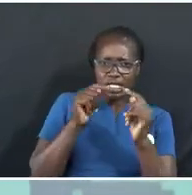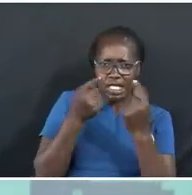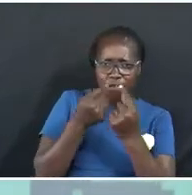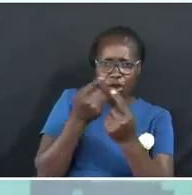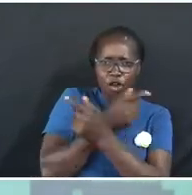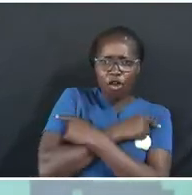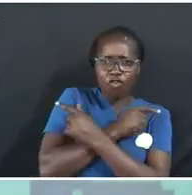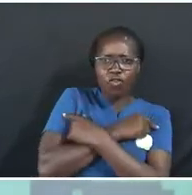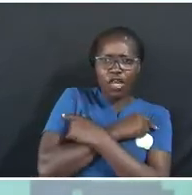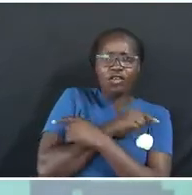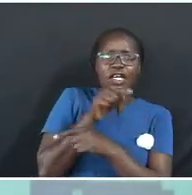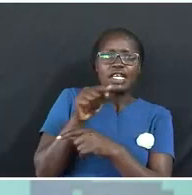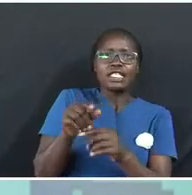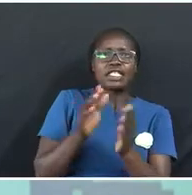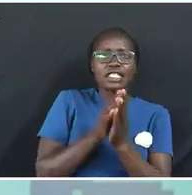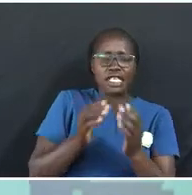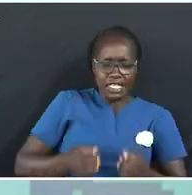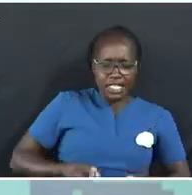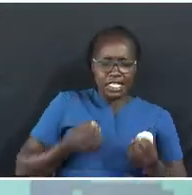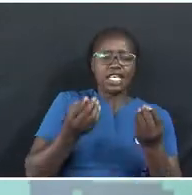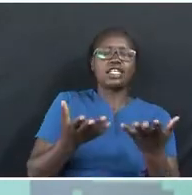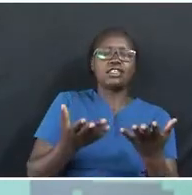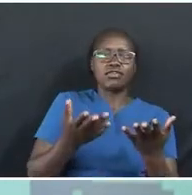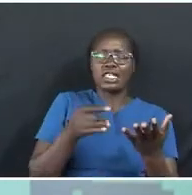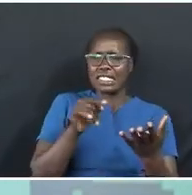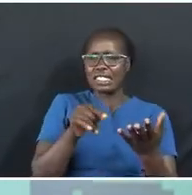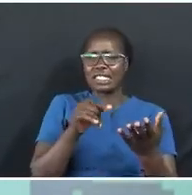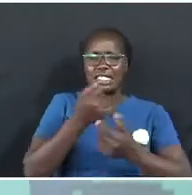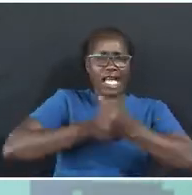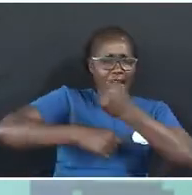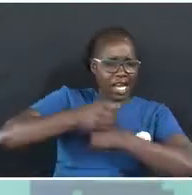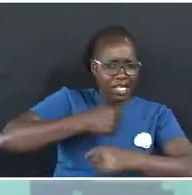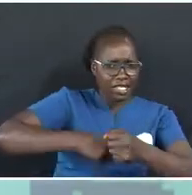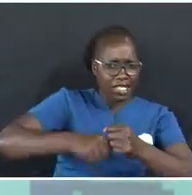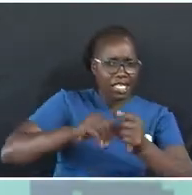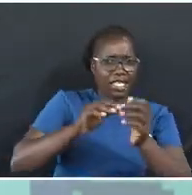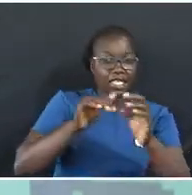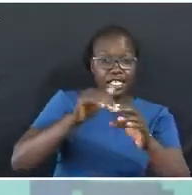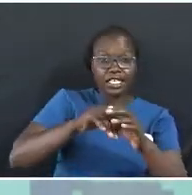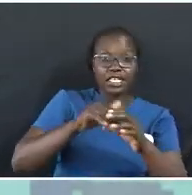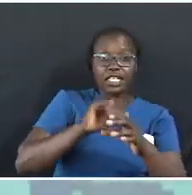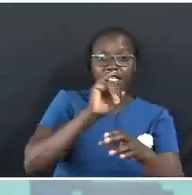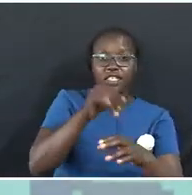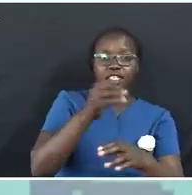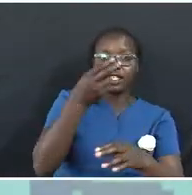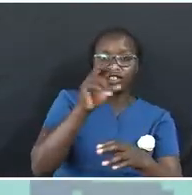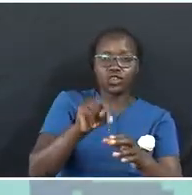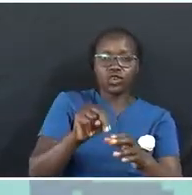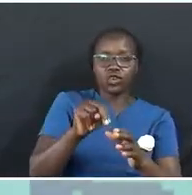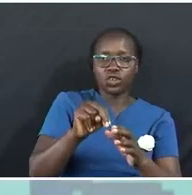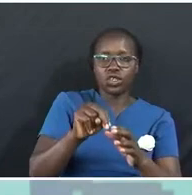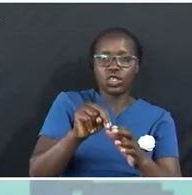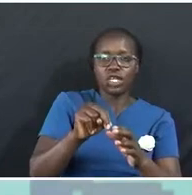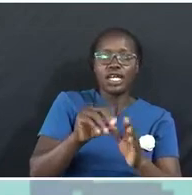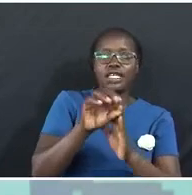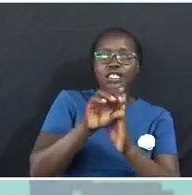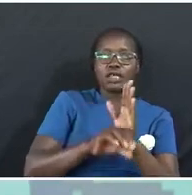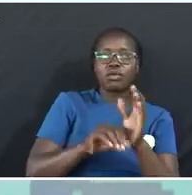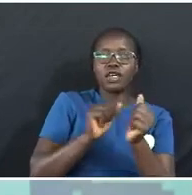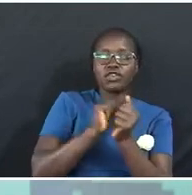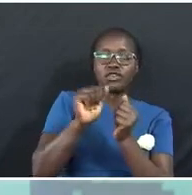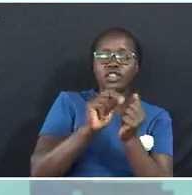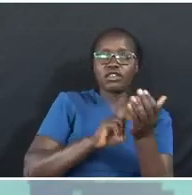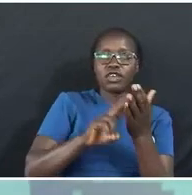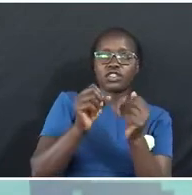love, this kind of sacrifice, this kind of act. In John chapter 12, chapter 15,